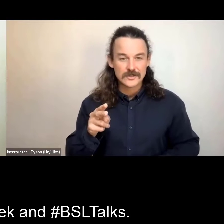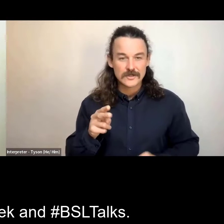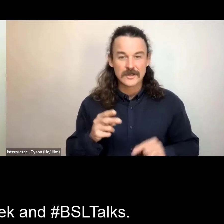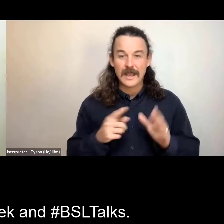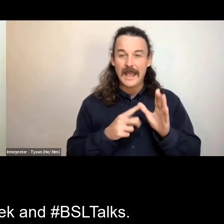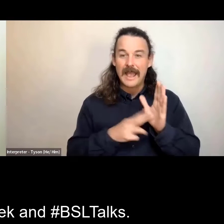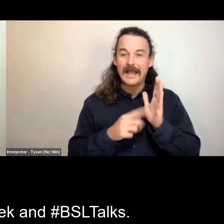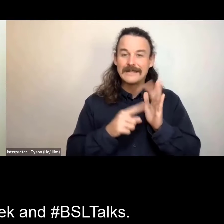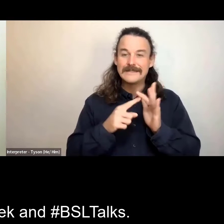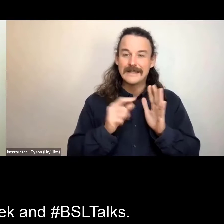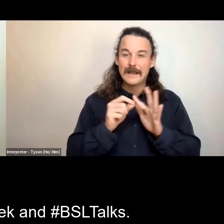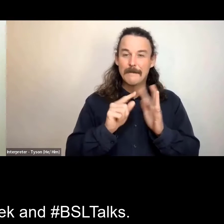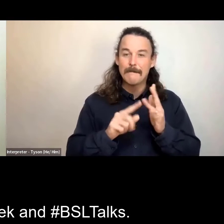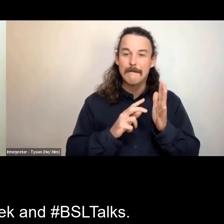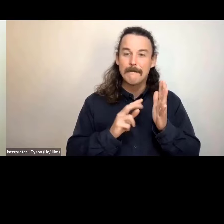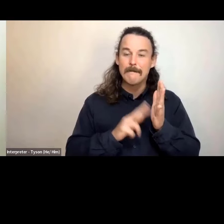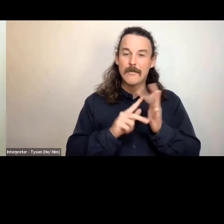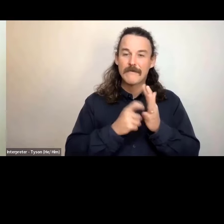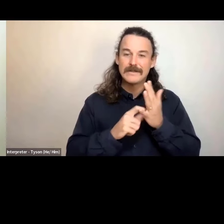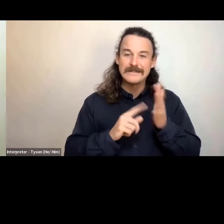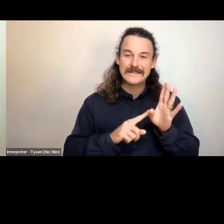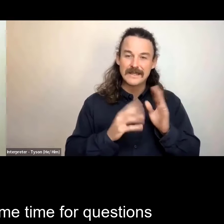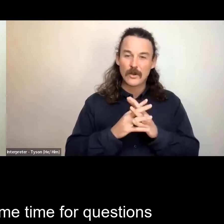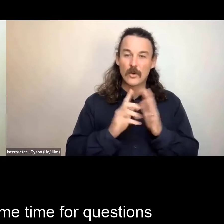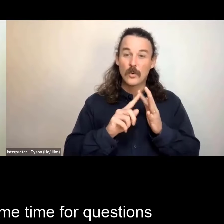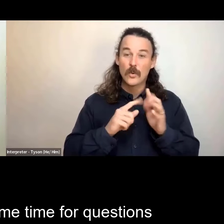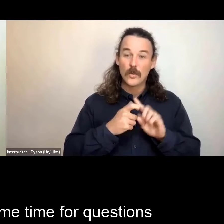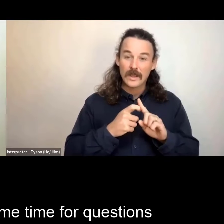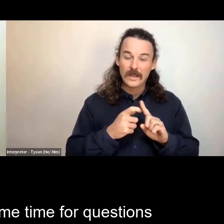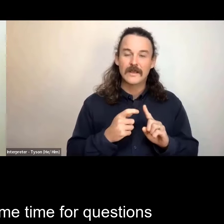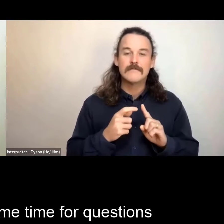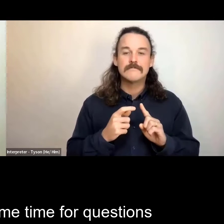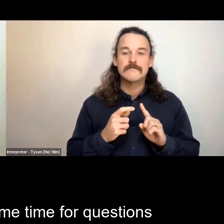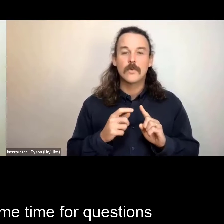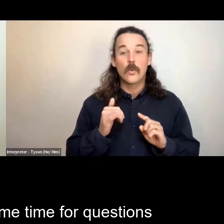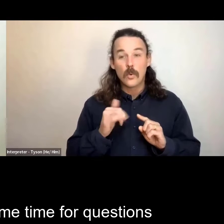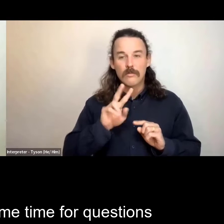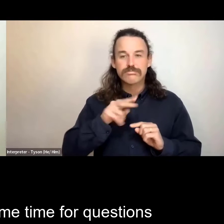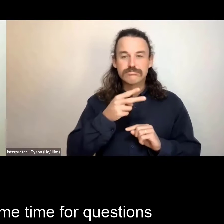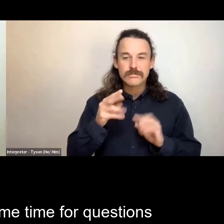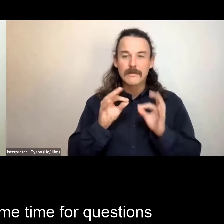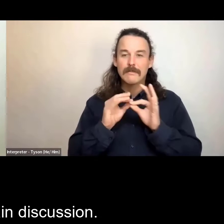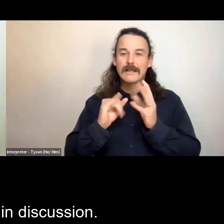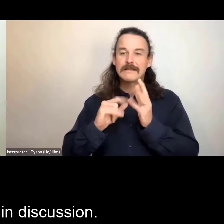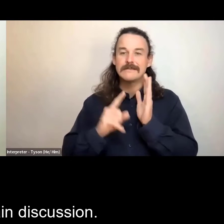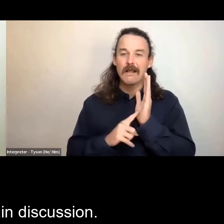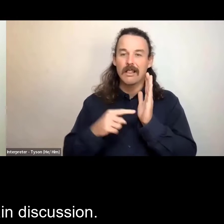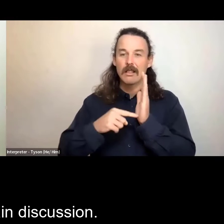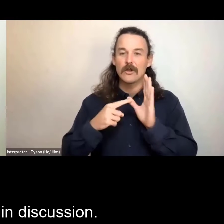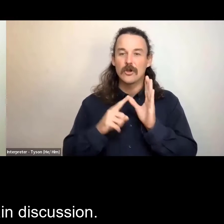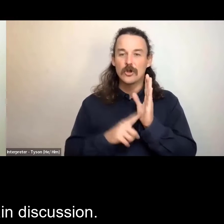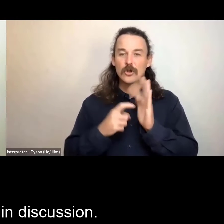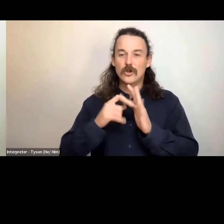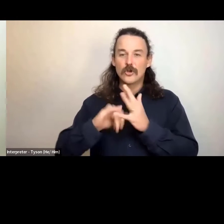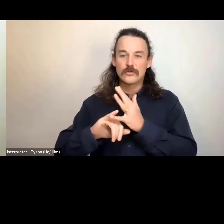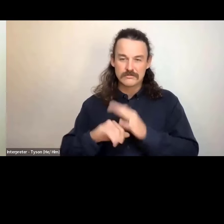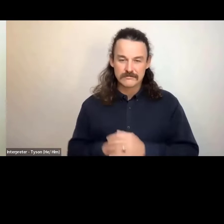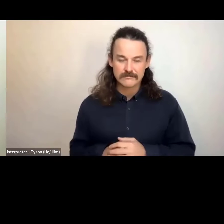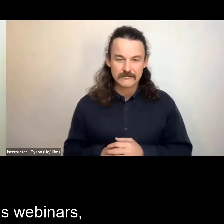Anti-Poverty Week and BSL Talks. We should have some time for questions after the main